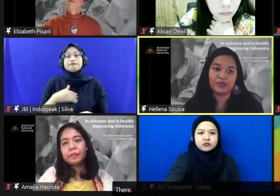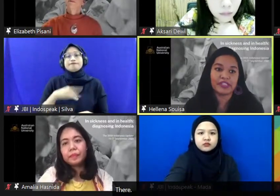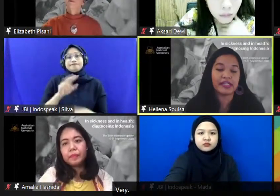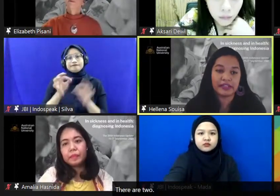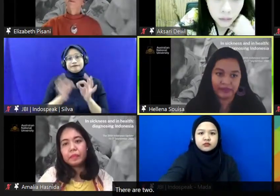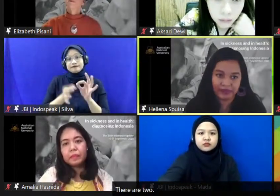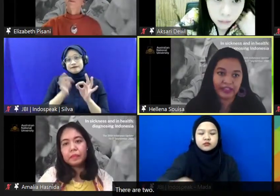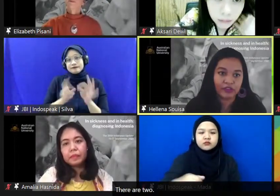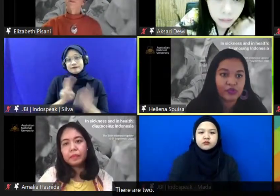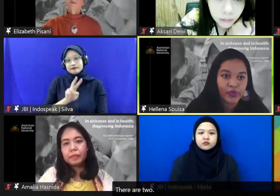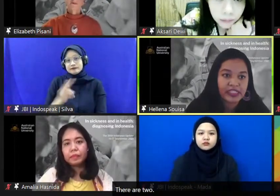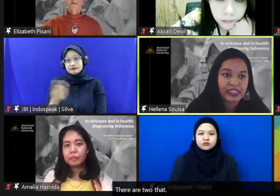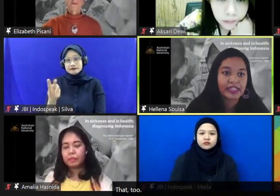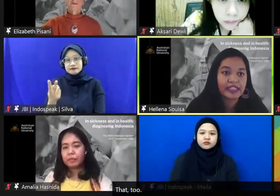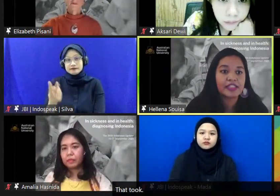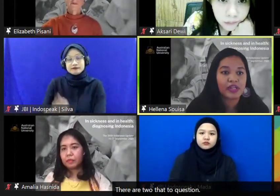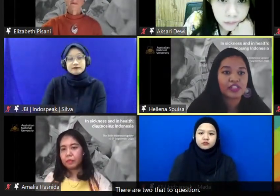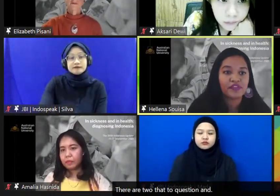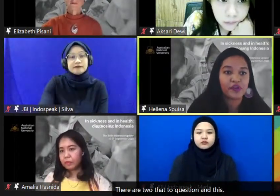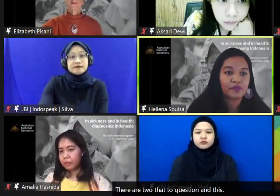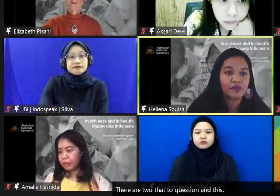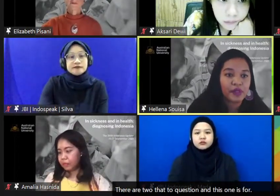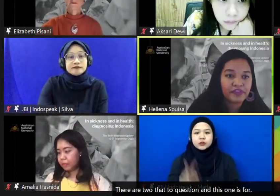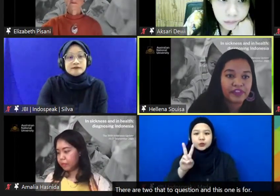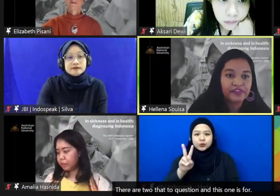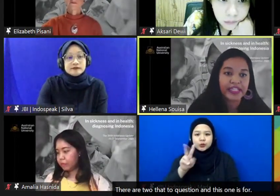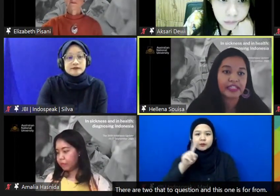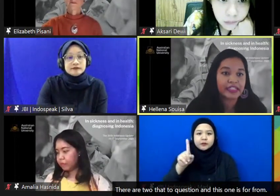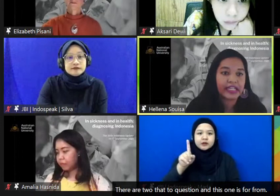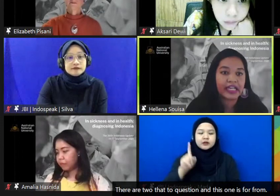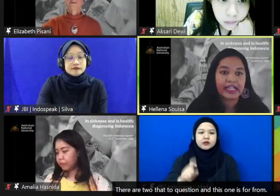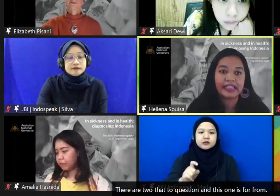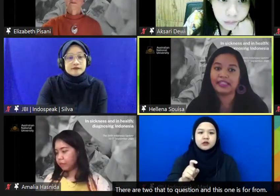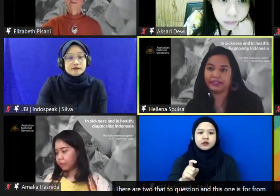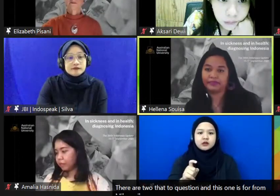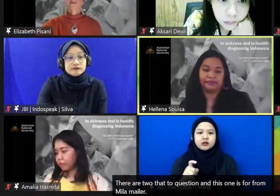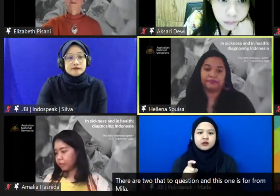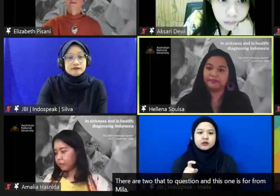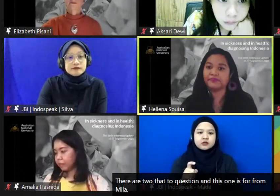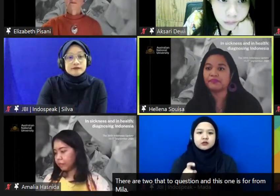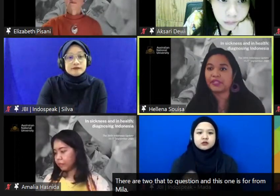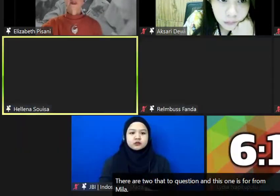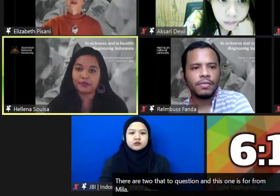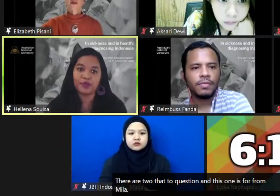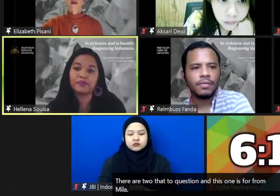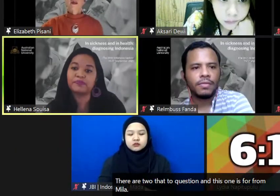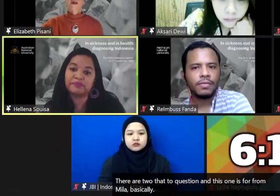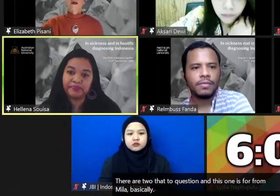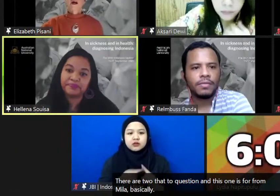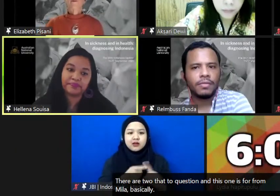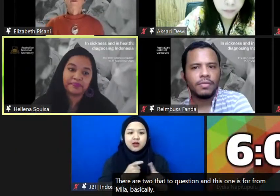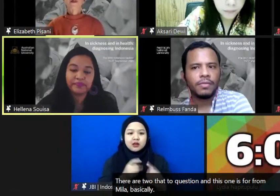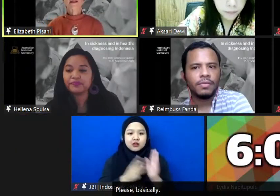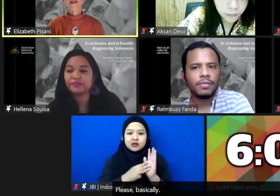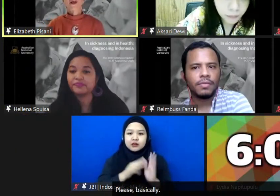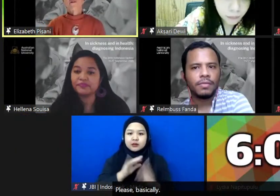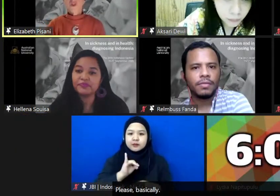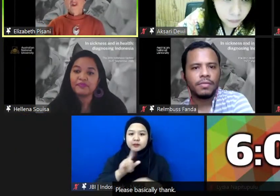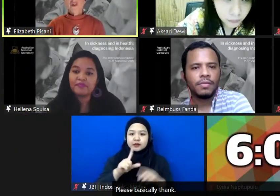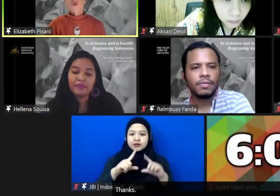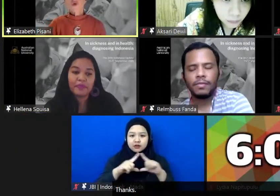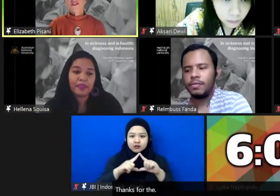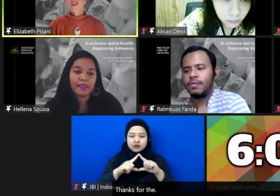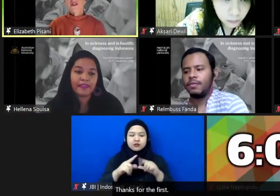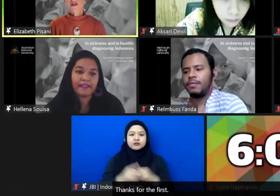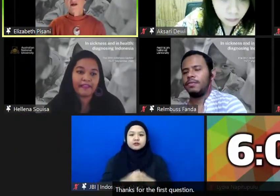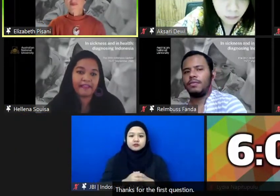two questions, and this one is from Vivek Nelakantam. Please, Ibu. Thanks. For the